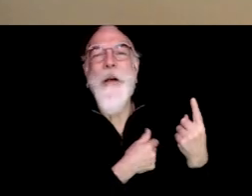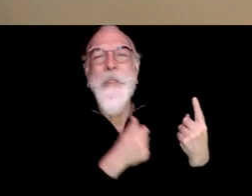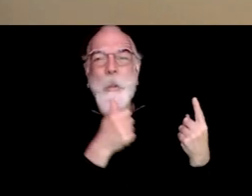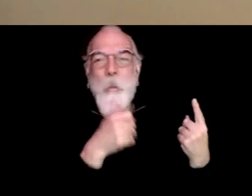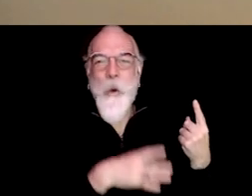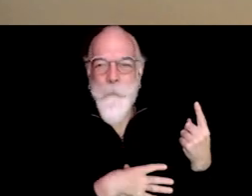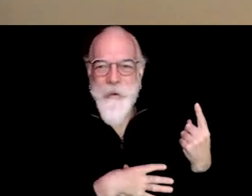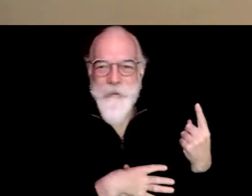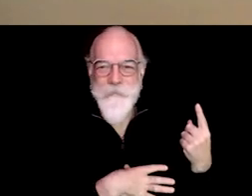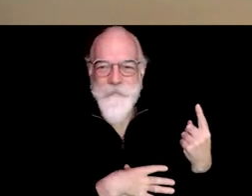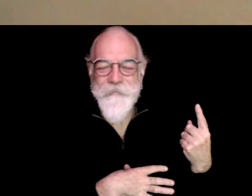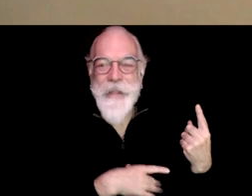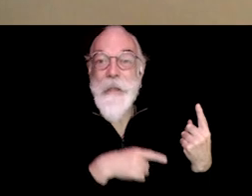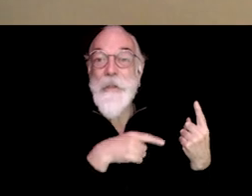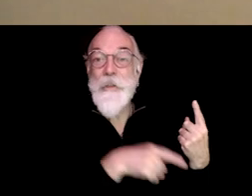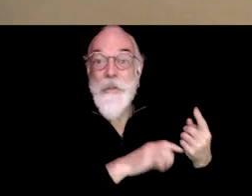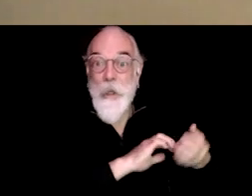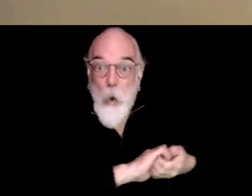woman who